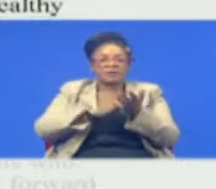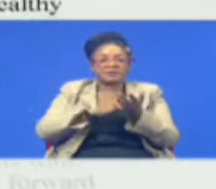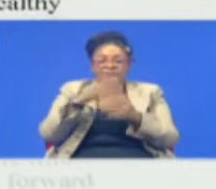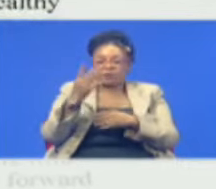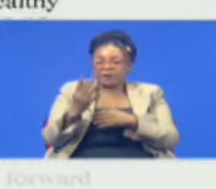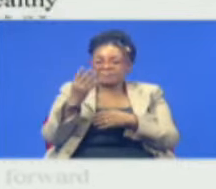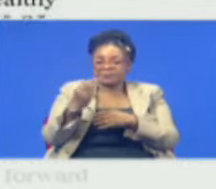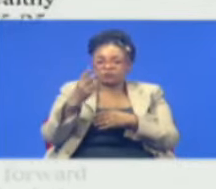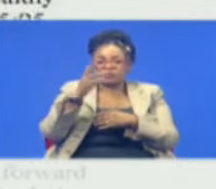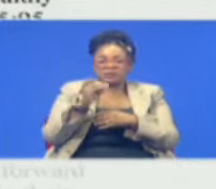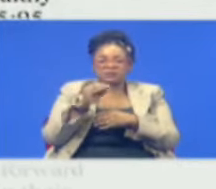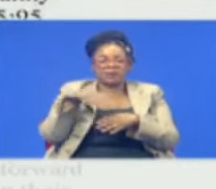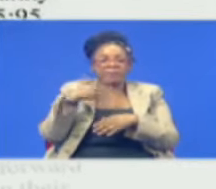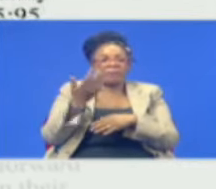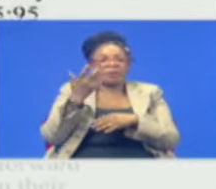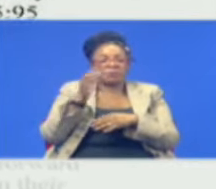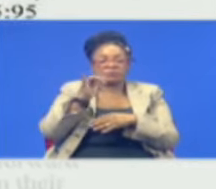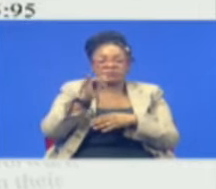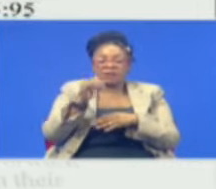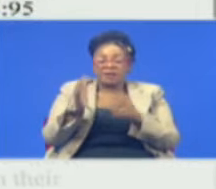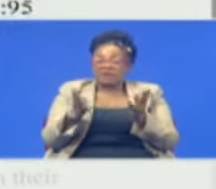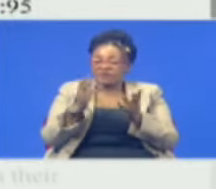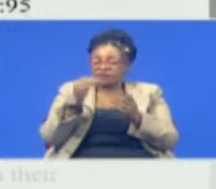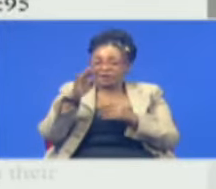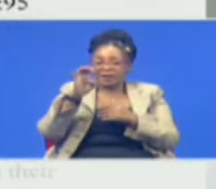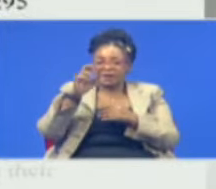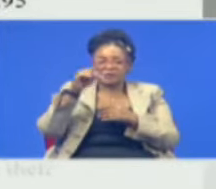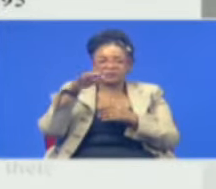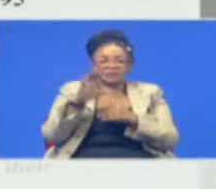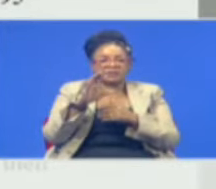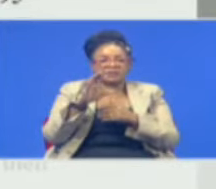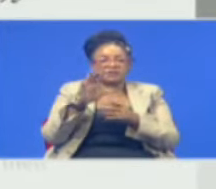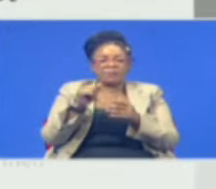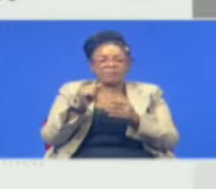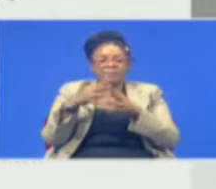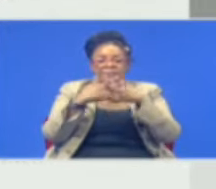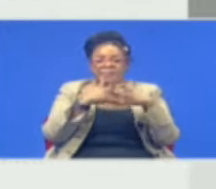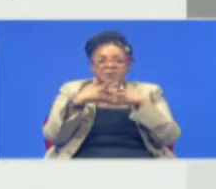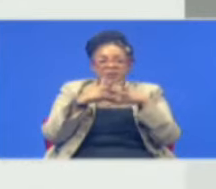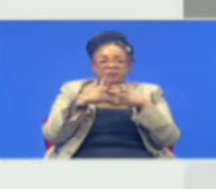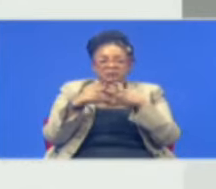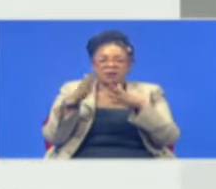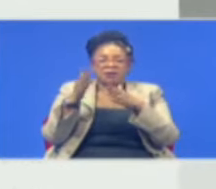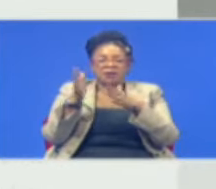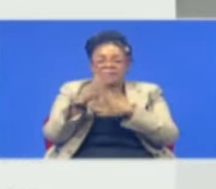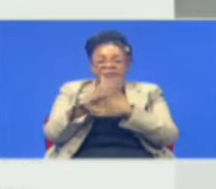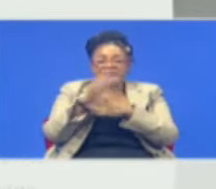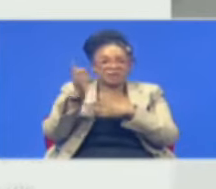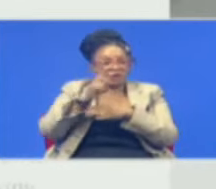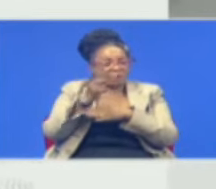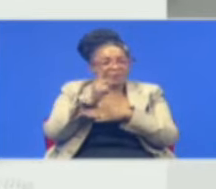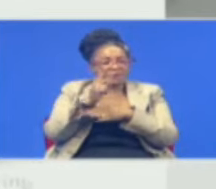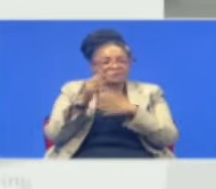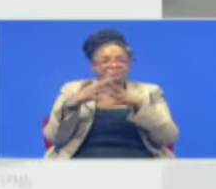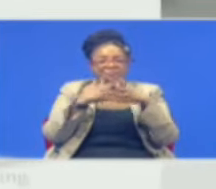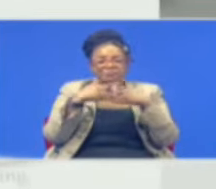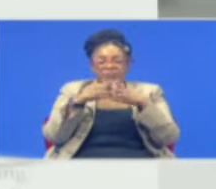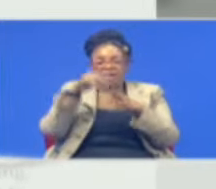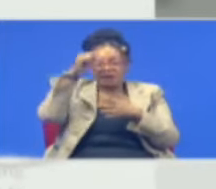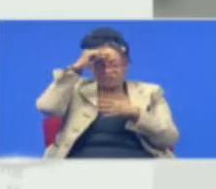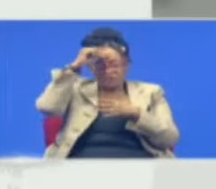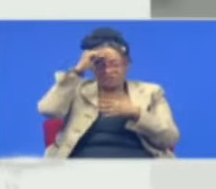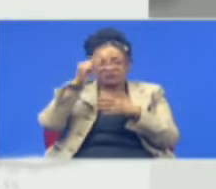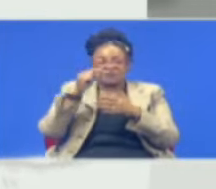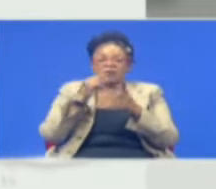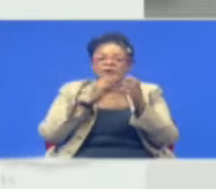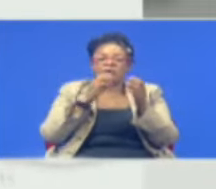20th by the Chargé d'Affaires ad interim Eric Needler from the U.S. Embassy in Nairobi, the U.S. government has been in consultation with the